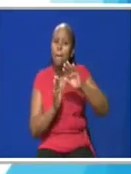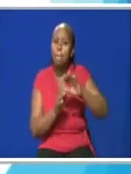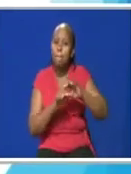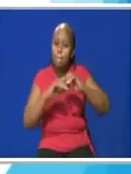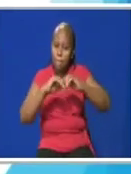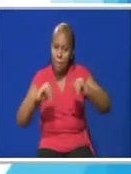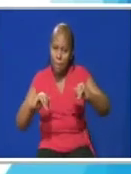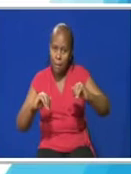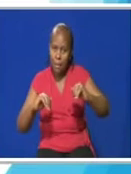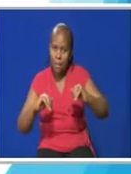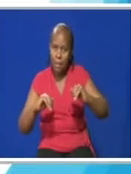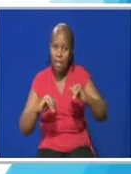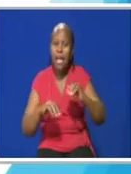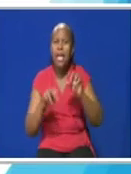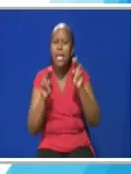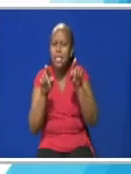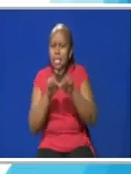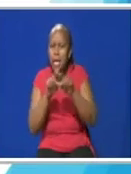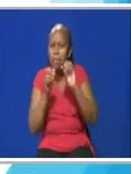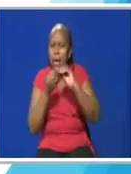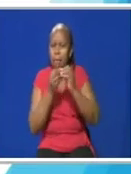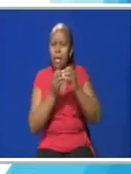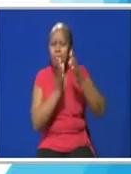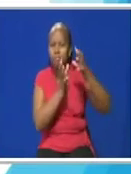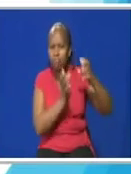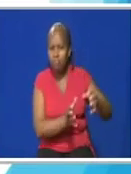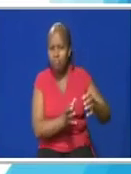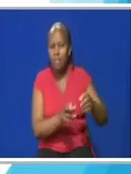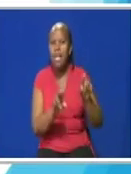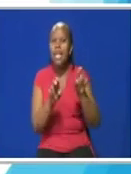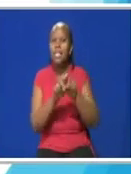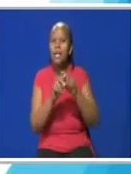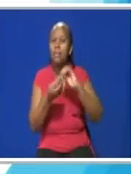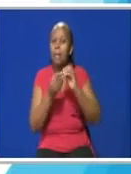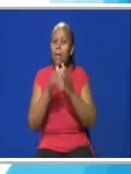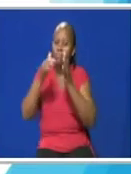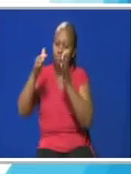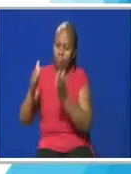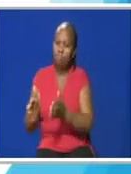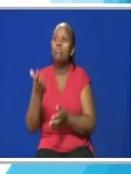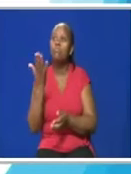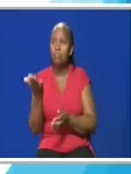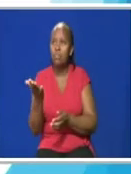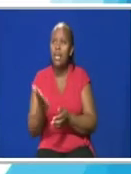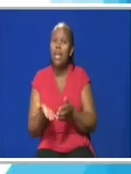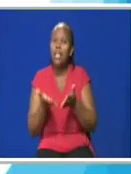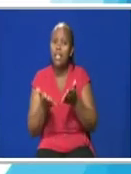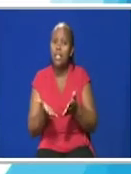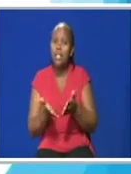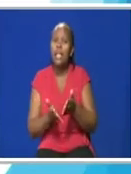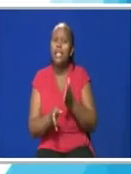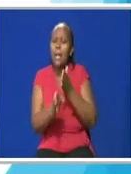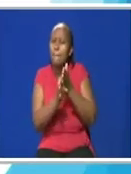like terms together. To put the like terms together. And this, learner, is the